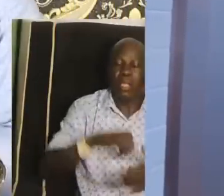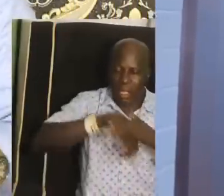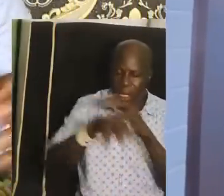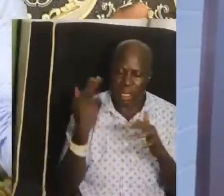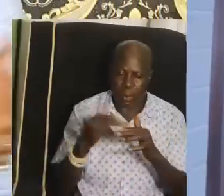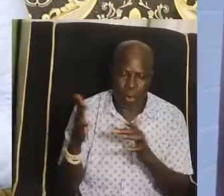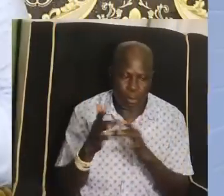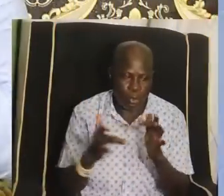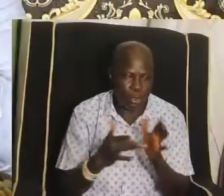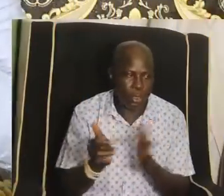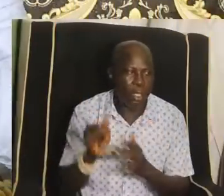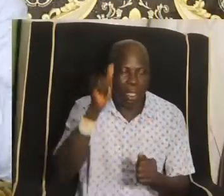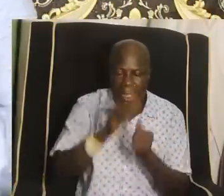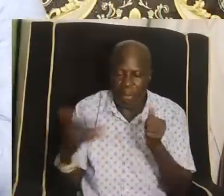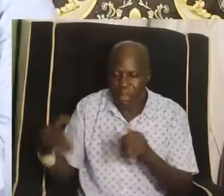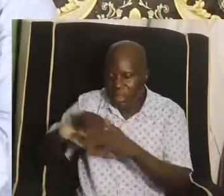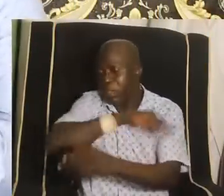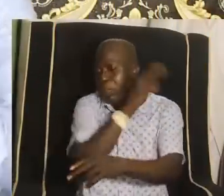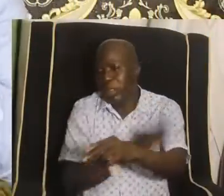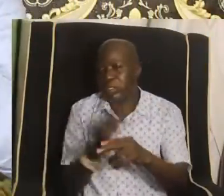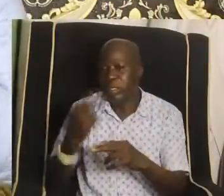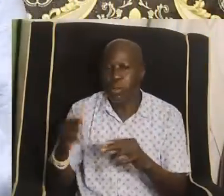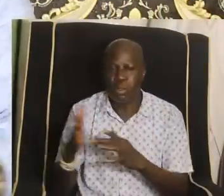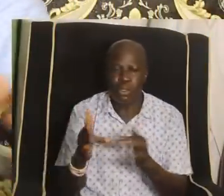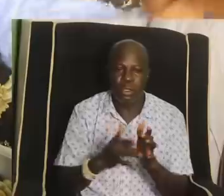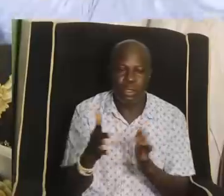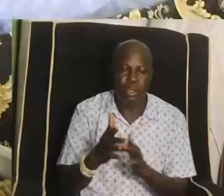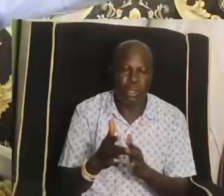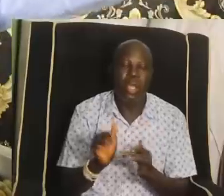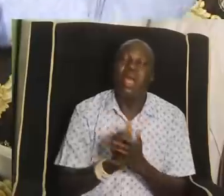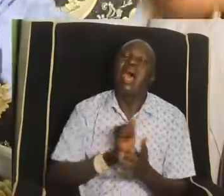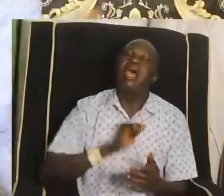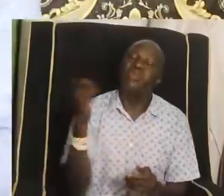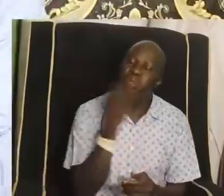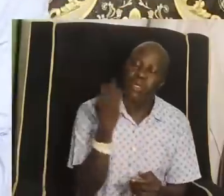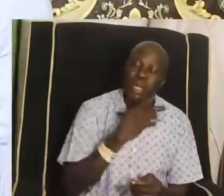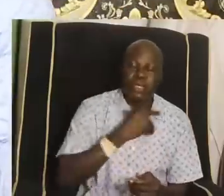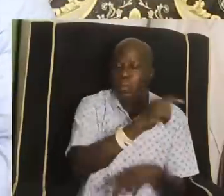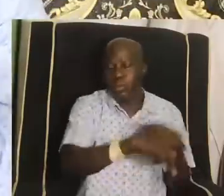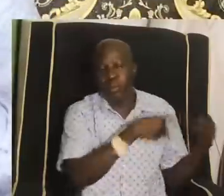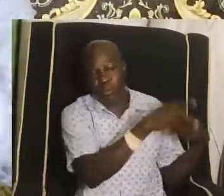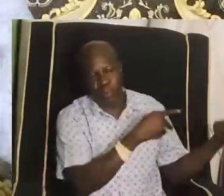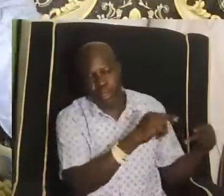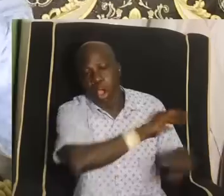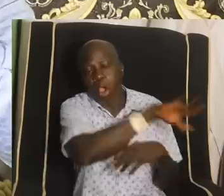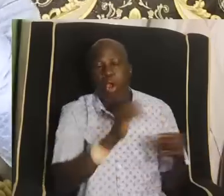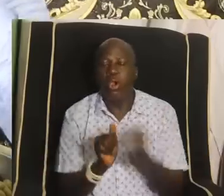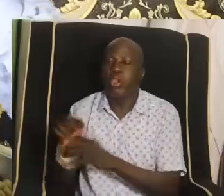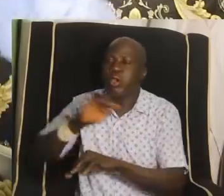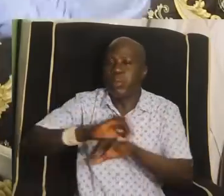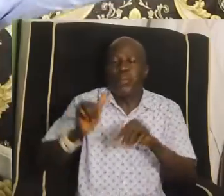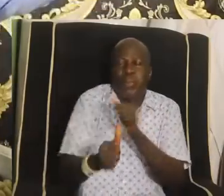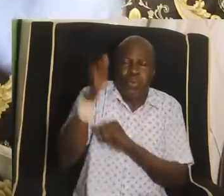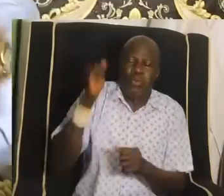In the name of Jesus. In the mighty name of Jesus. In the name of Jesus. I speak as prophet. Every reproach